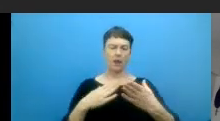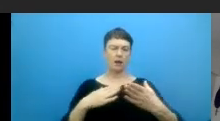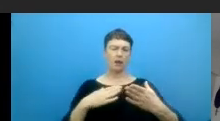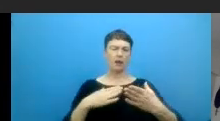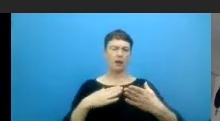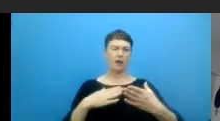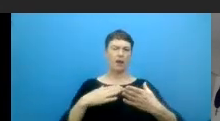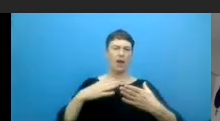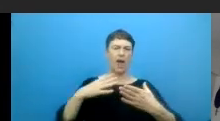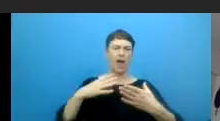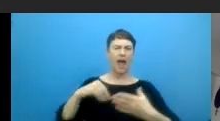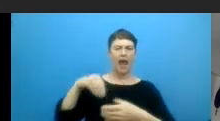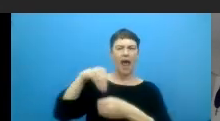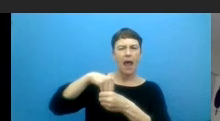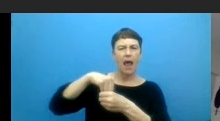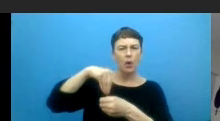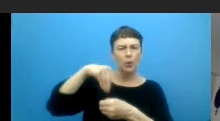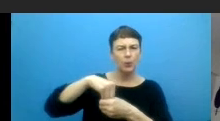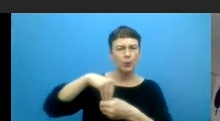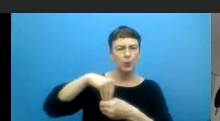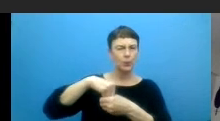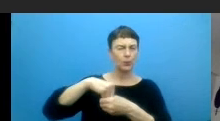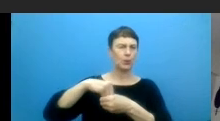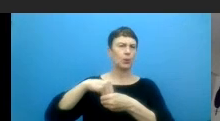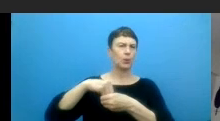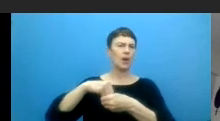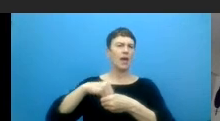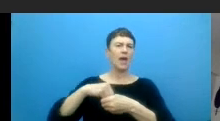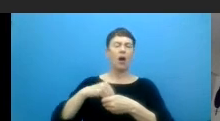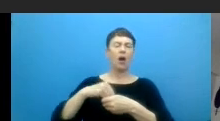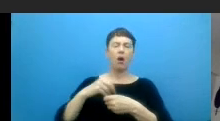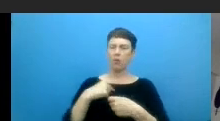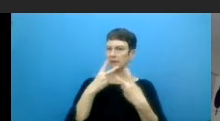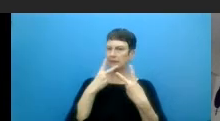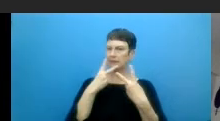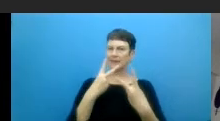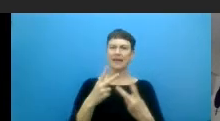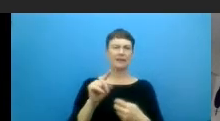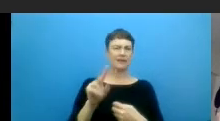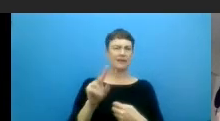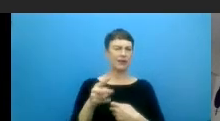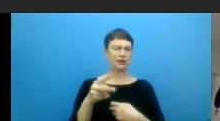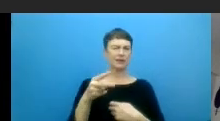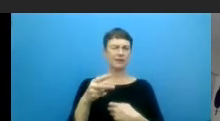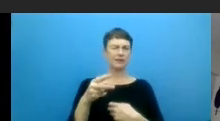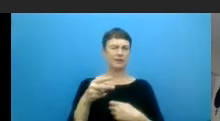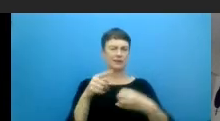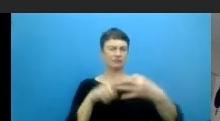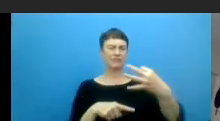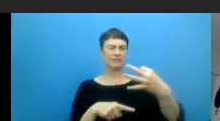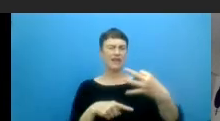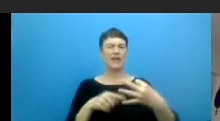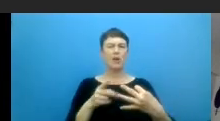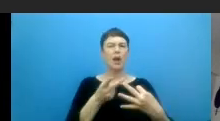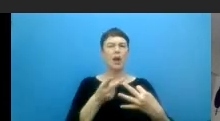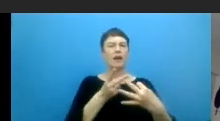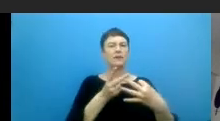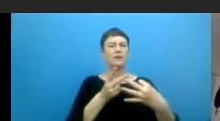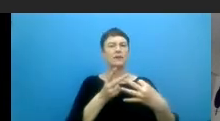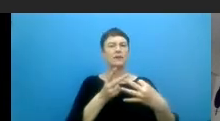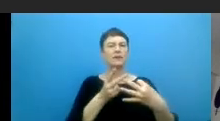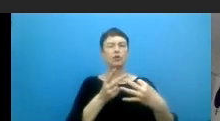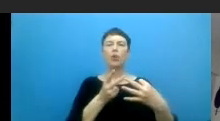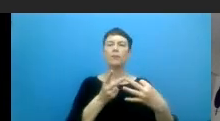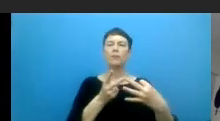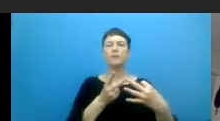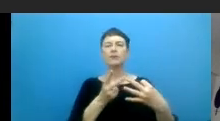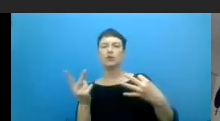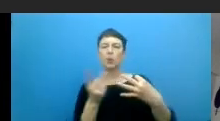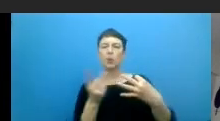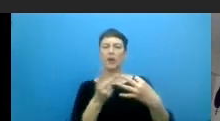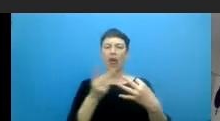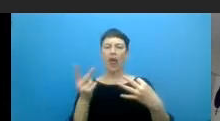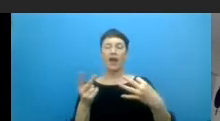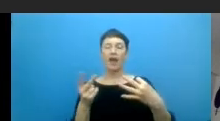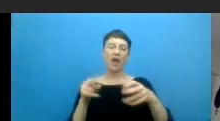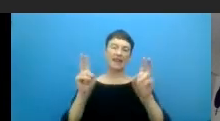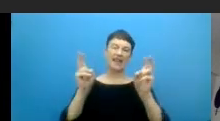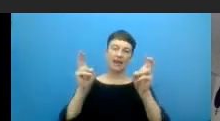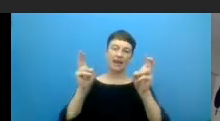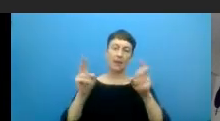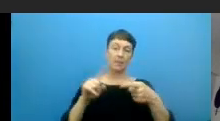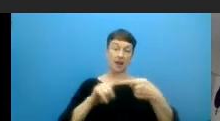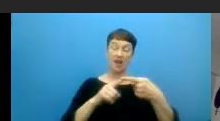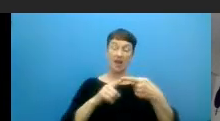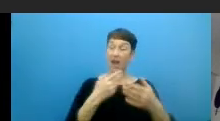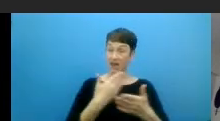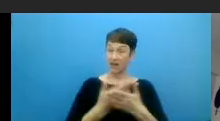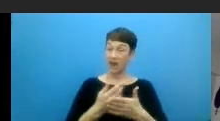3 questions are similar enough, yet deal with as broad of a spectrum with the topic. So first question is, could